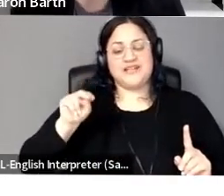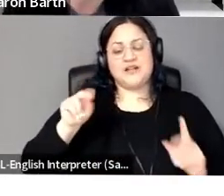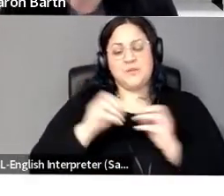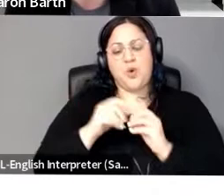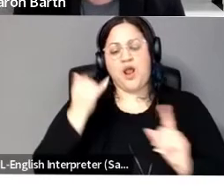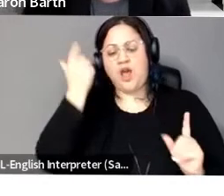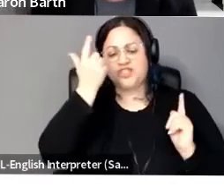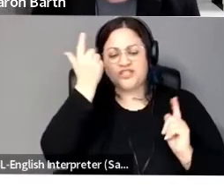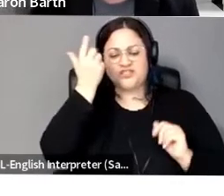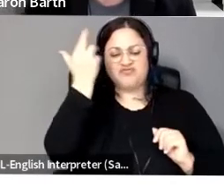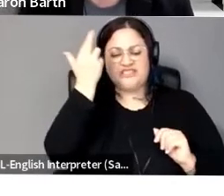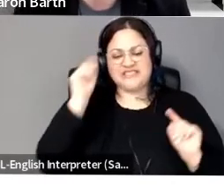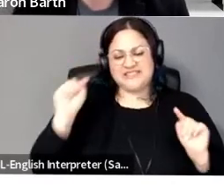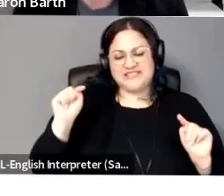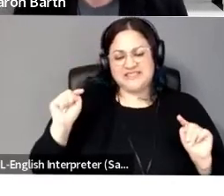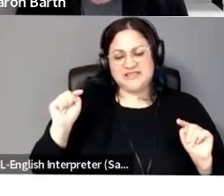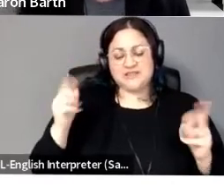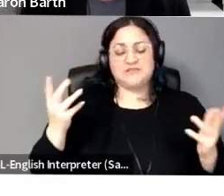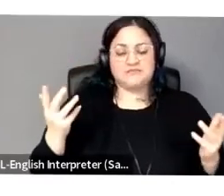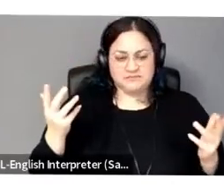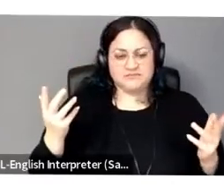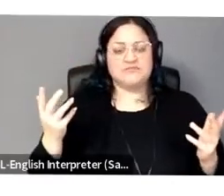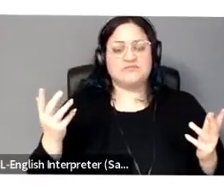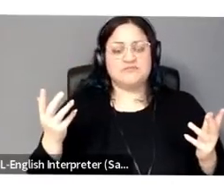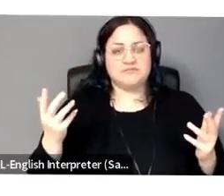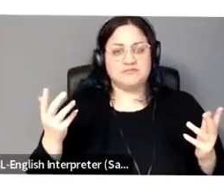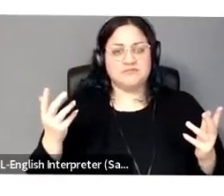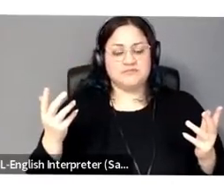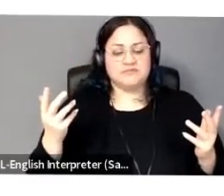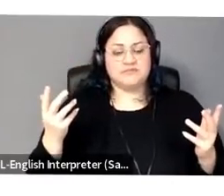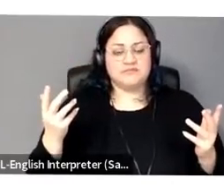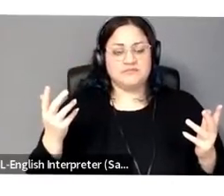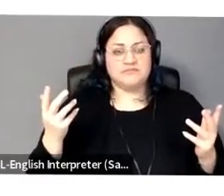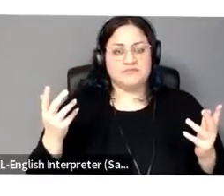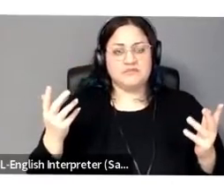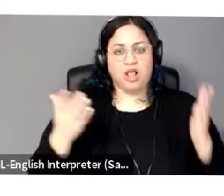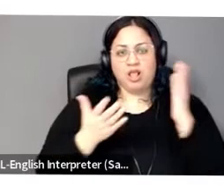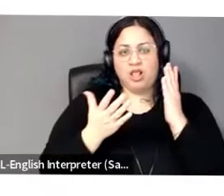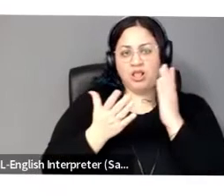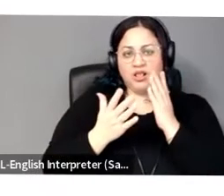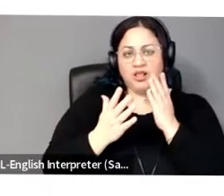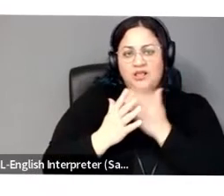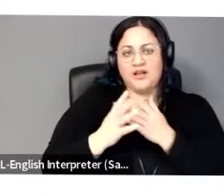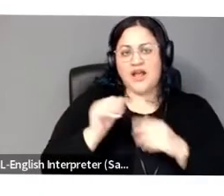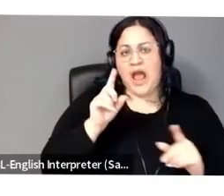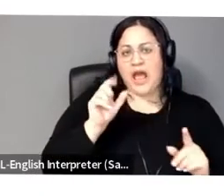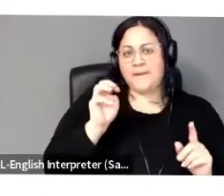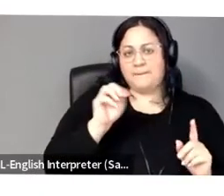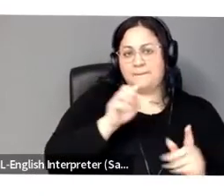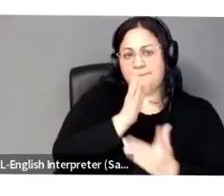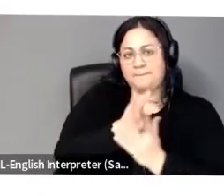And that's kind of a recasting of the problem. What's the relationship between? So if I could say something real quick, I believe